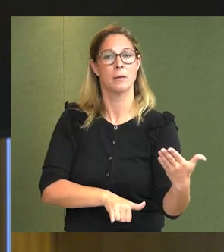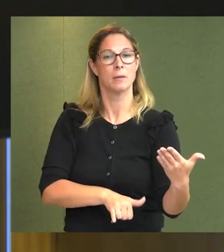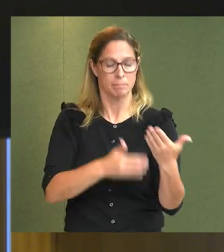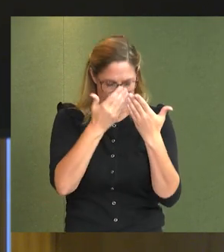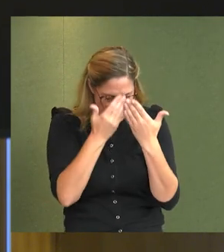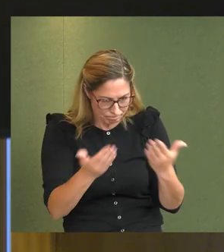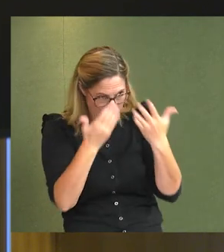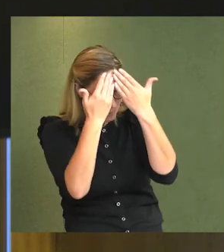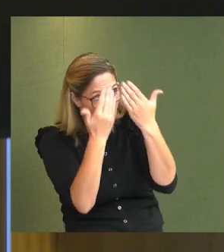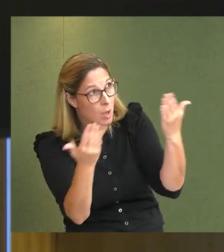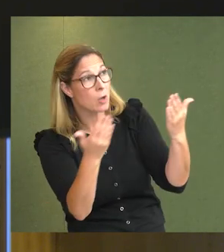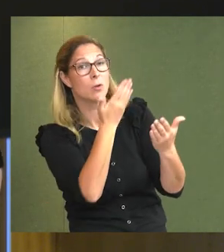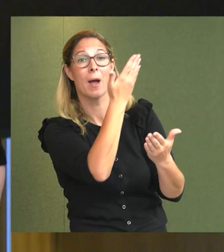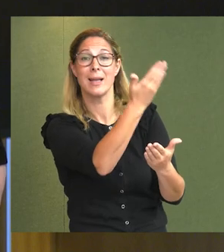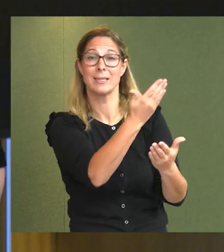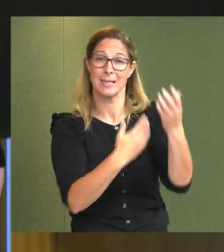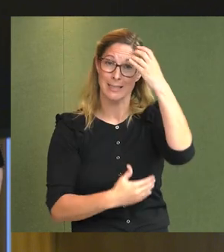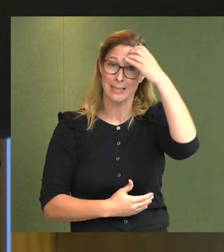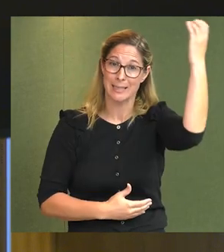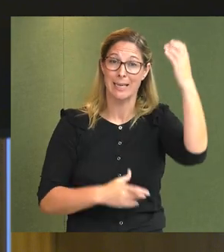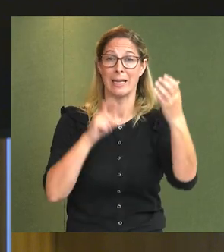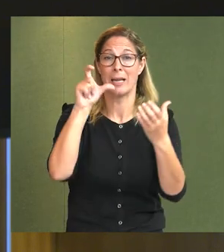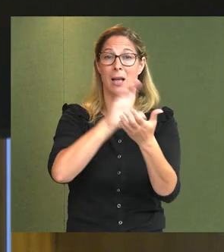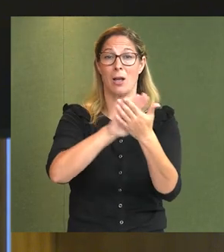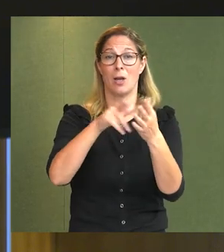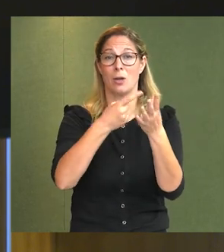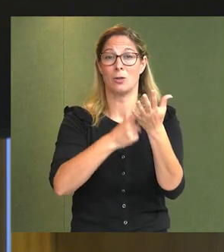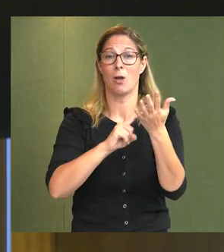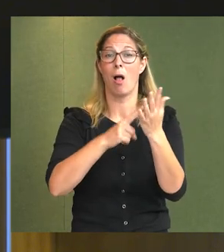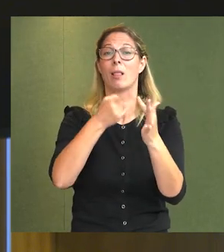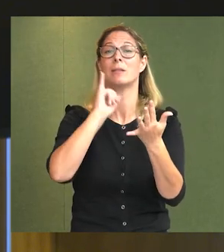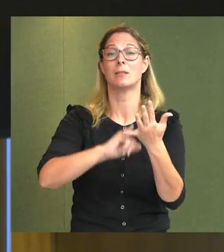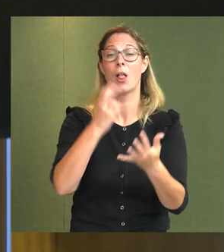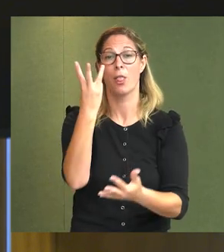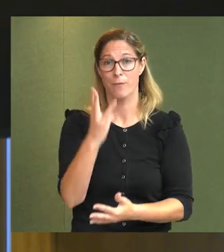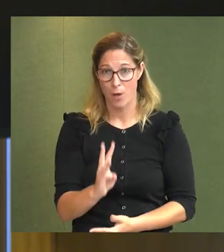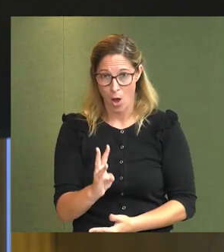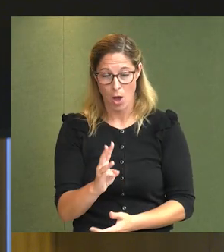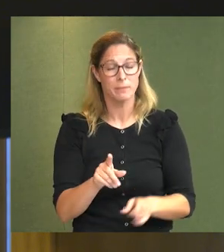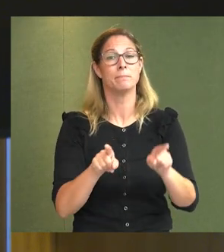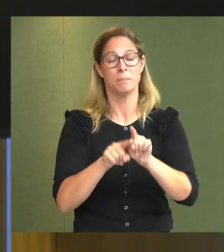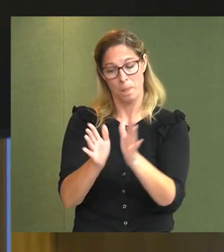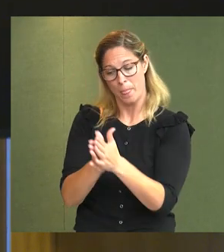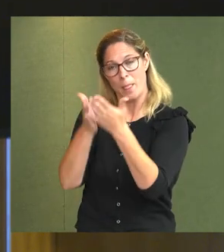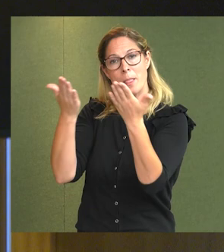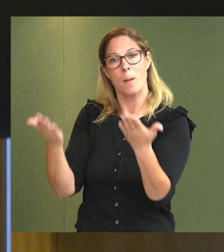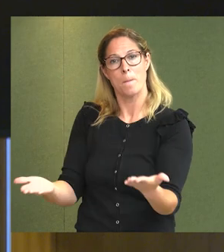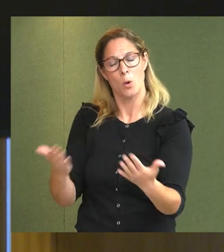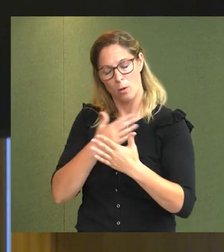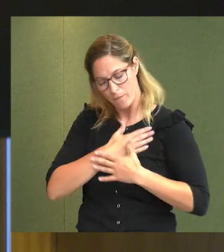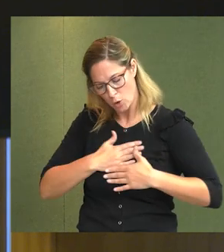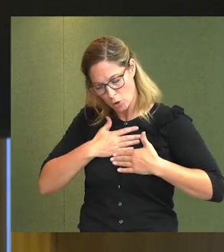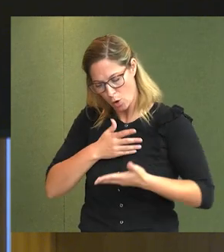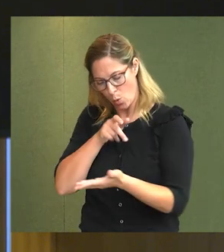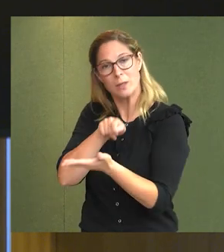Majesty King Charles III and will also sign the Book of Condolence. I will first invite the Mayor to come